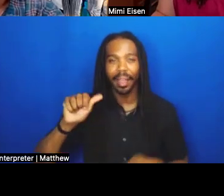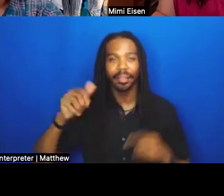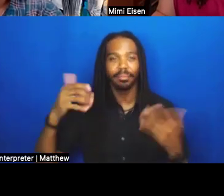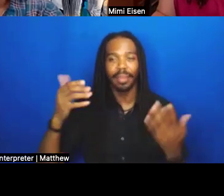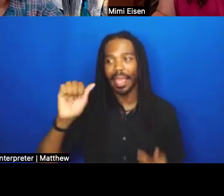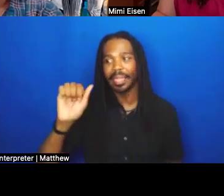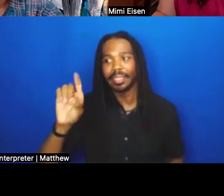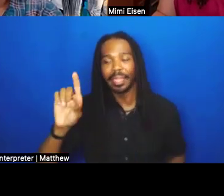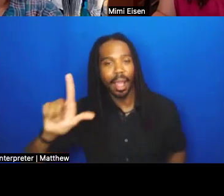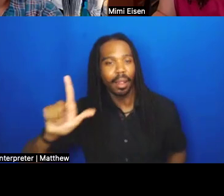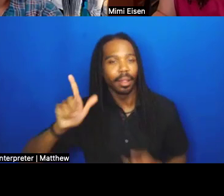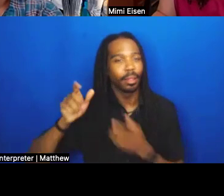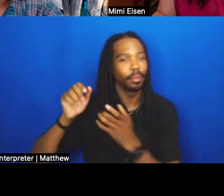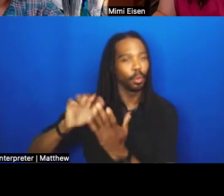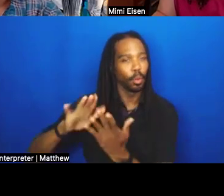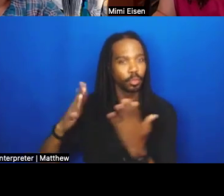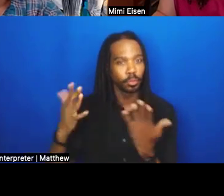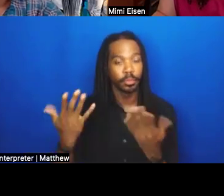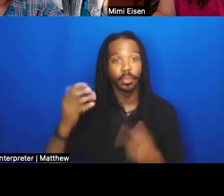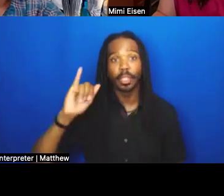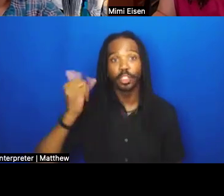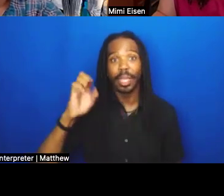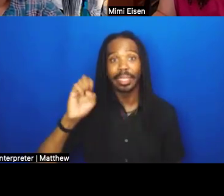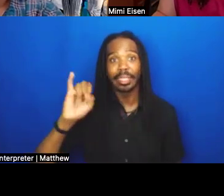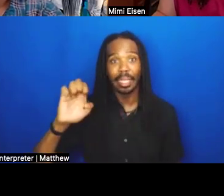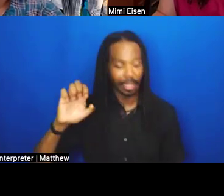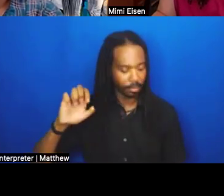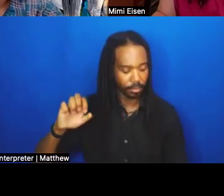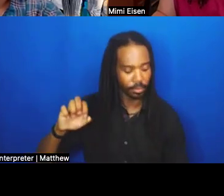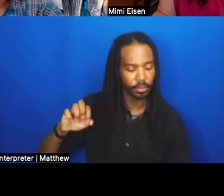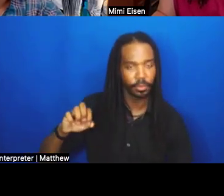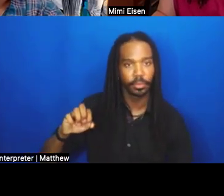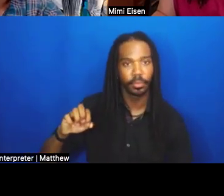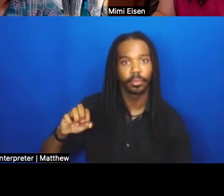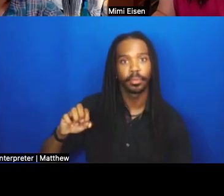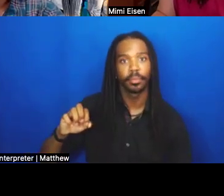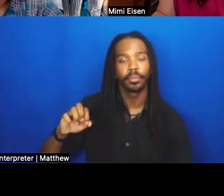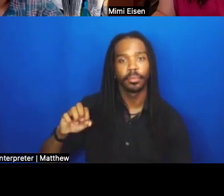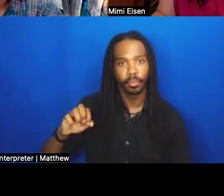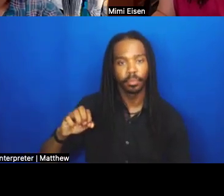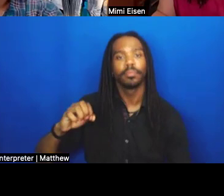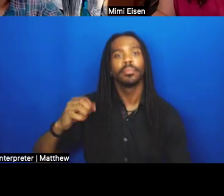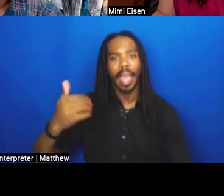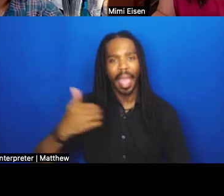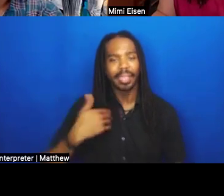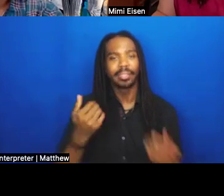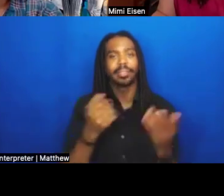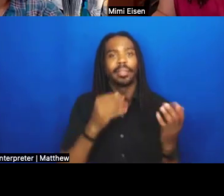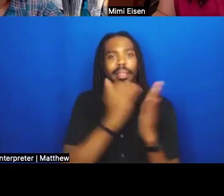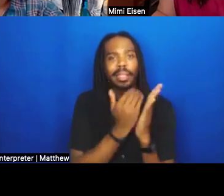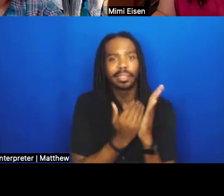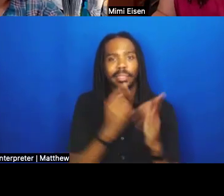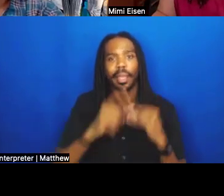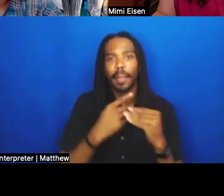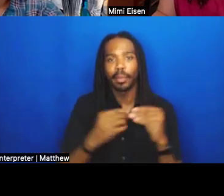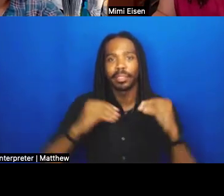Jesse, co-edited Teaching Palestine with me and has a lesson in the book about settler colonialism, which